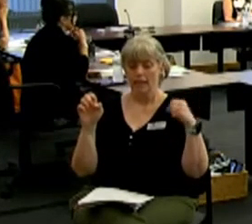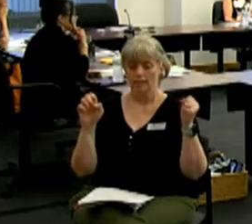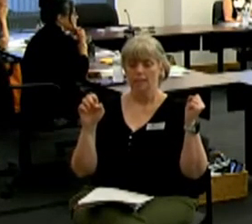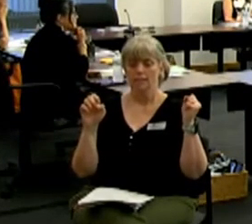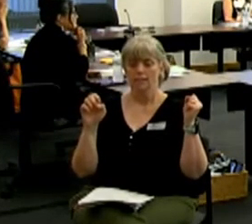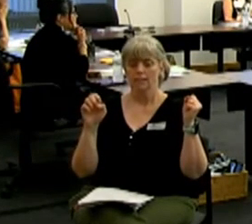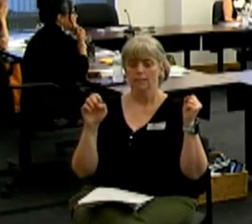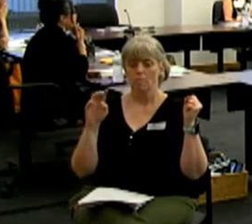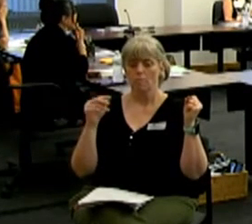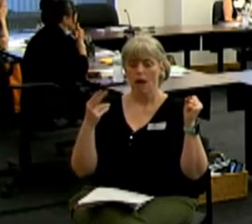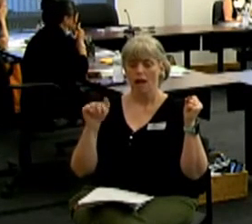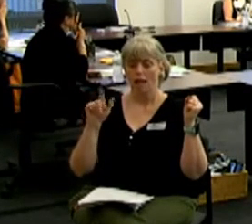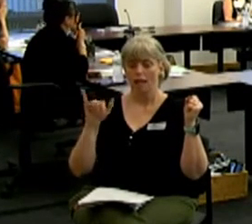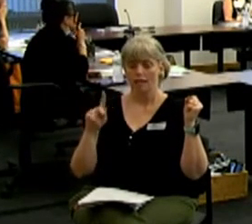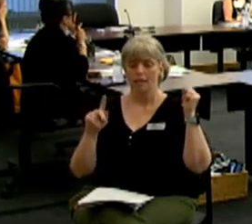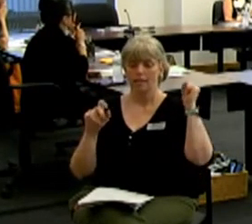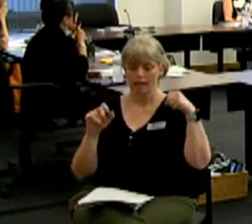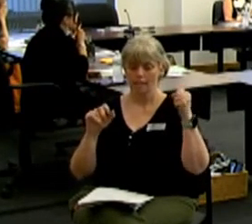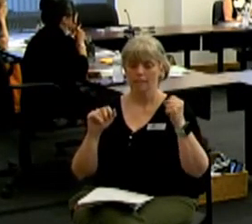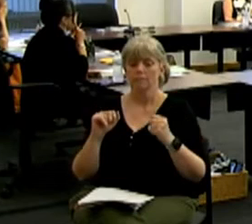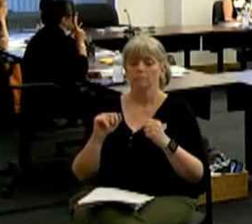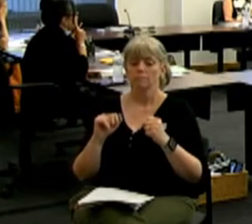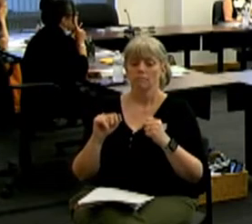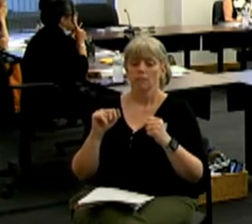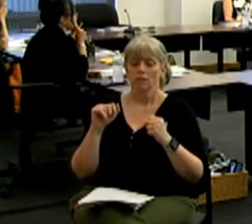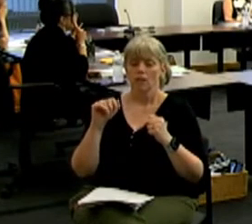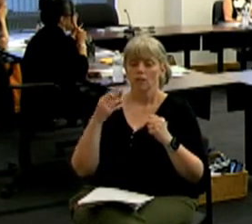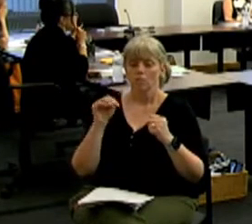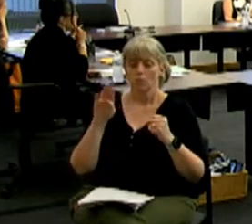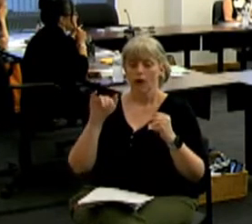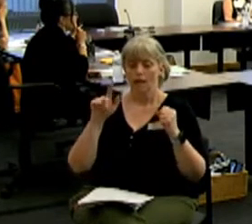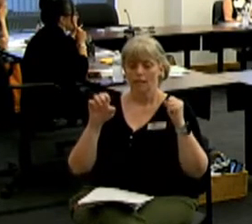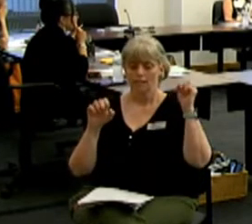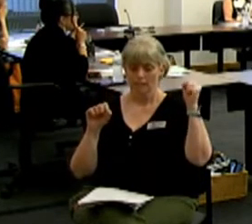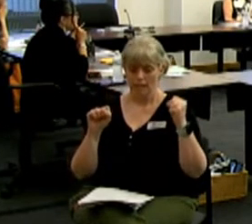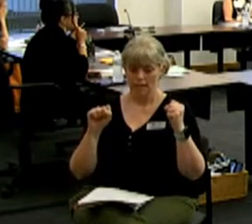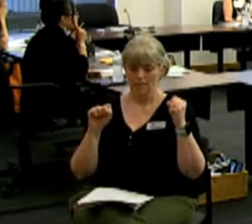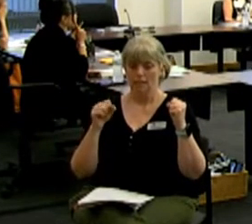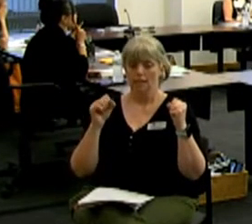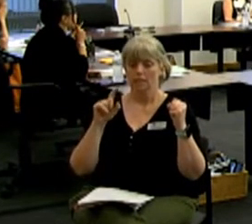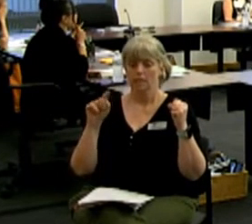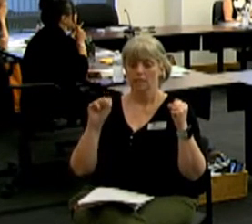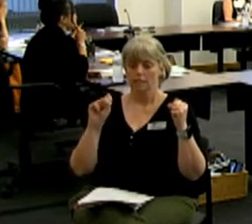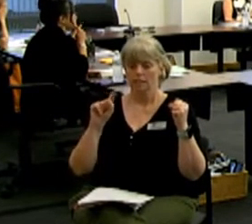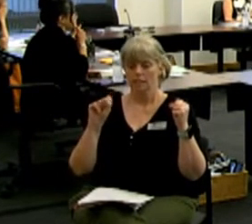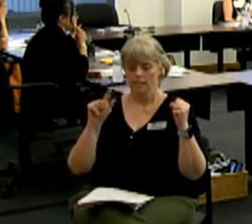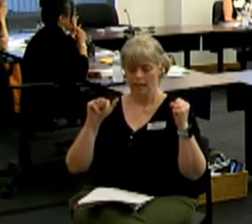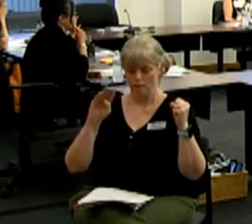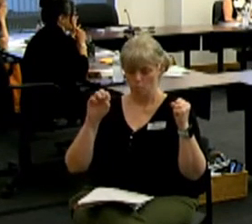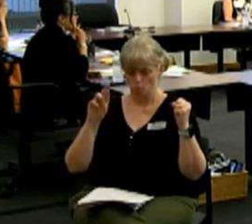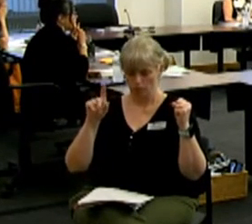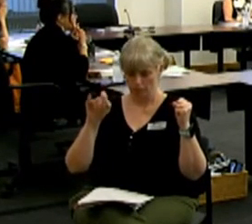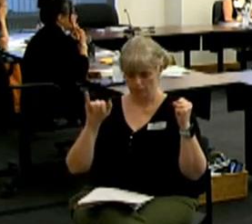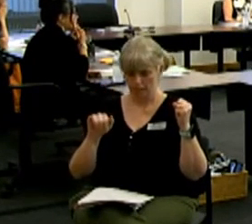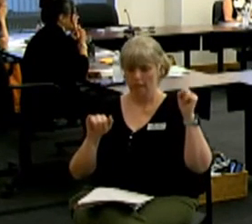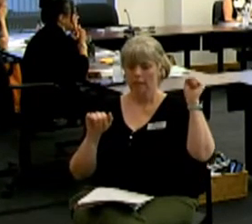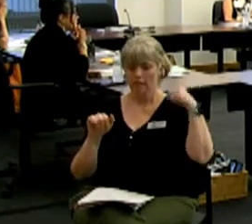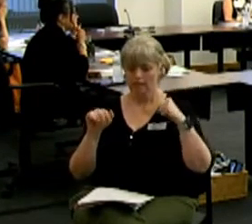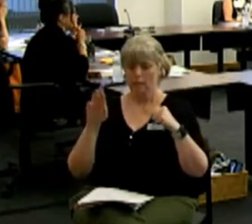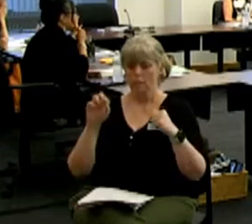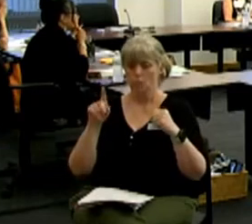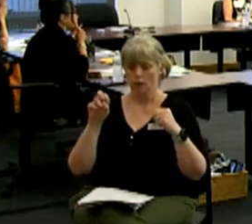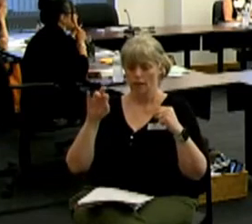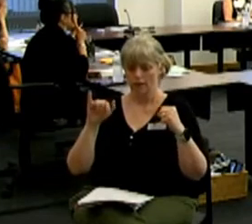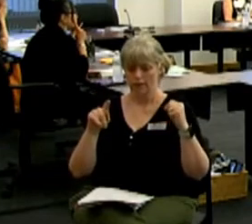Yes. trustee Mahalik, Yes. trustee Morales, Yes. trustee Stemborski, trustee